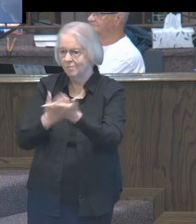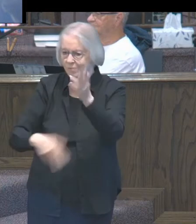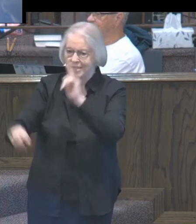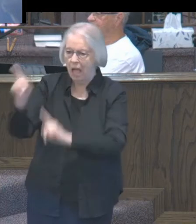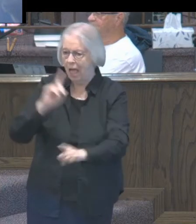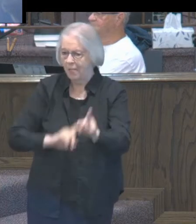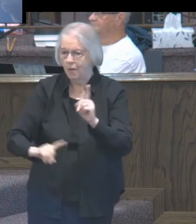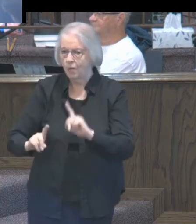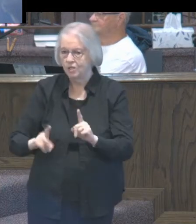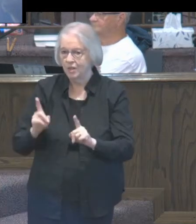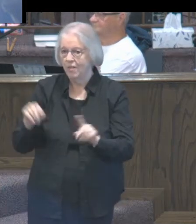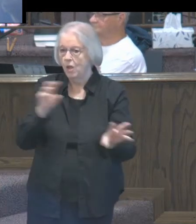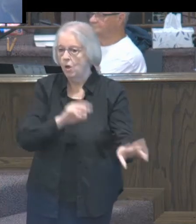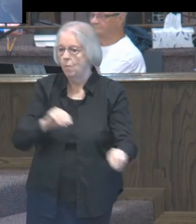morning